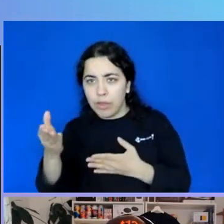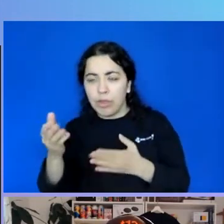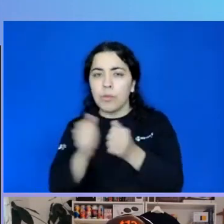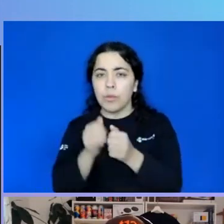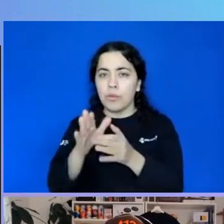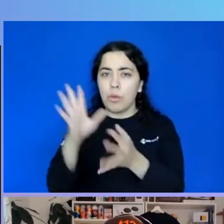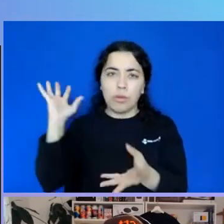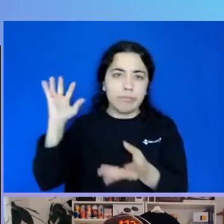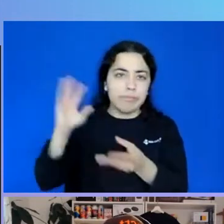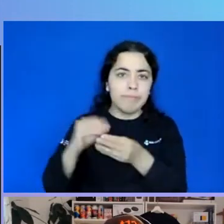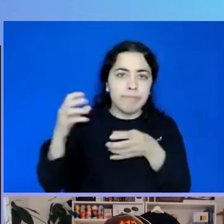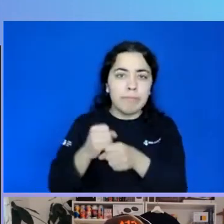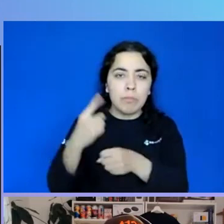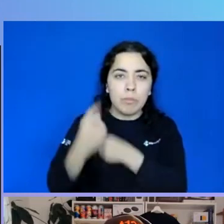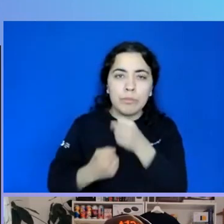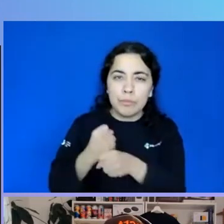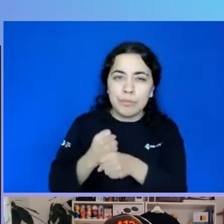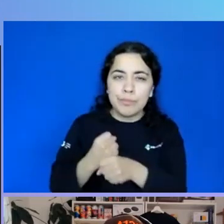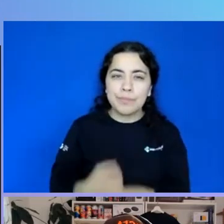streak for the year.